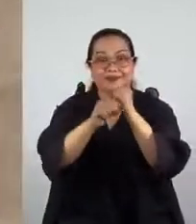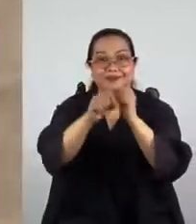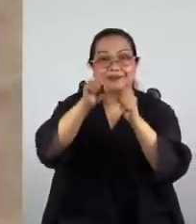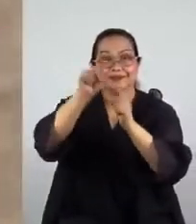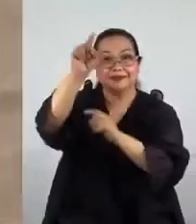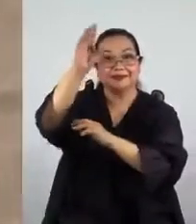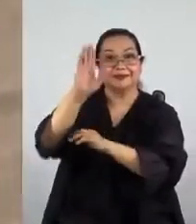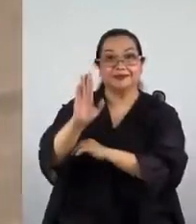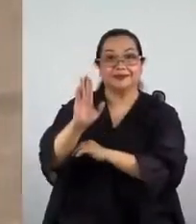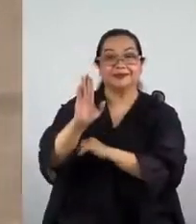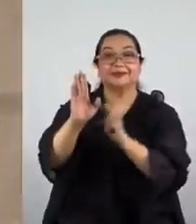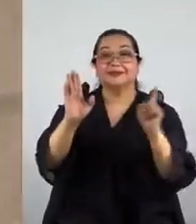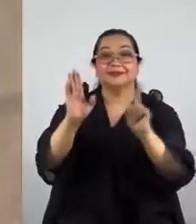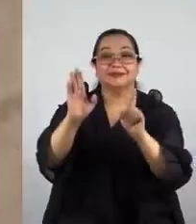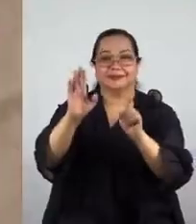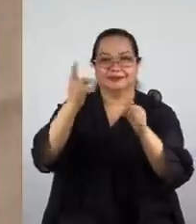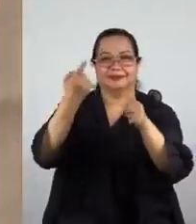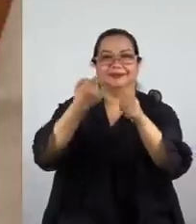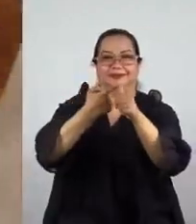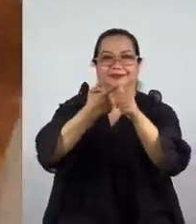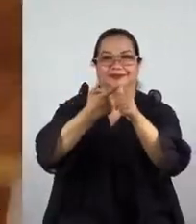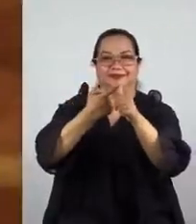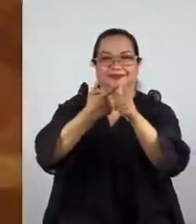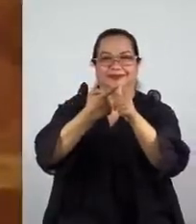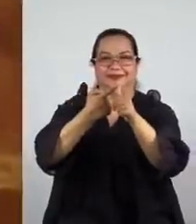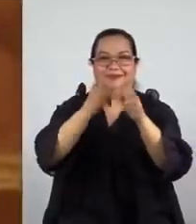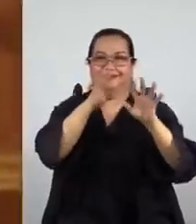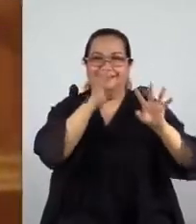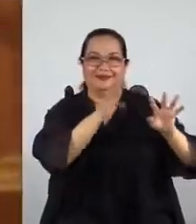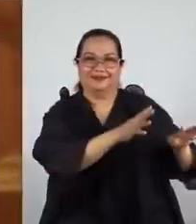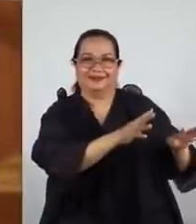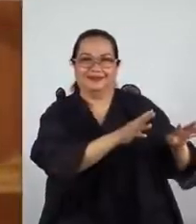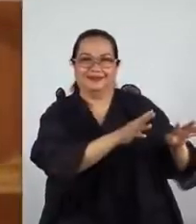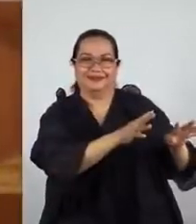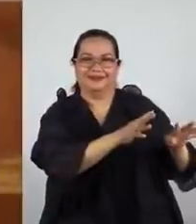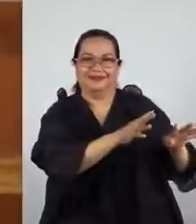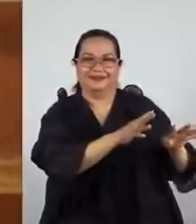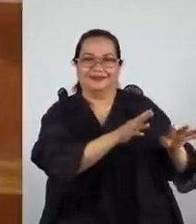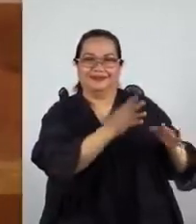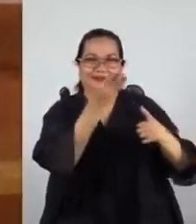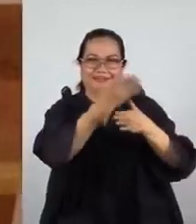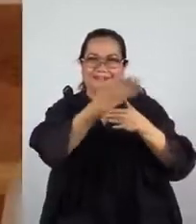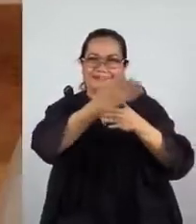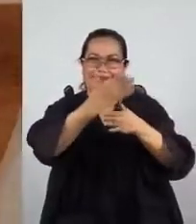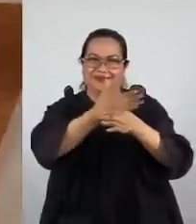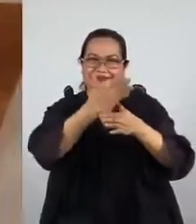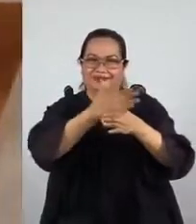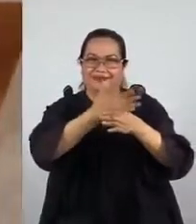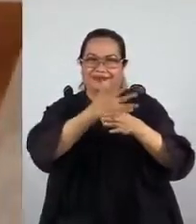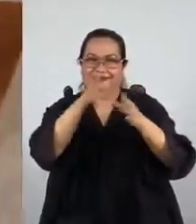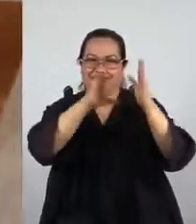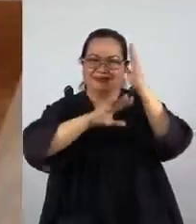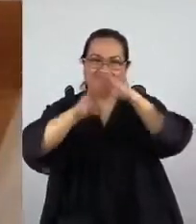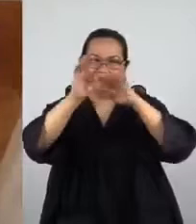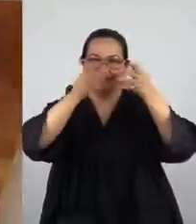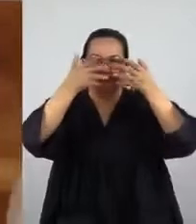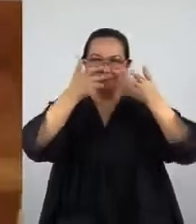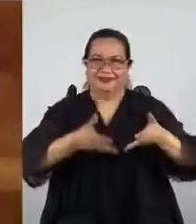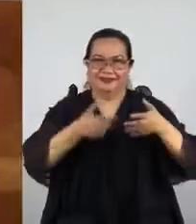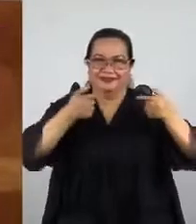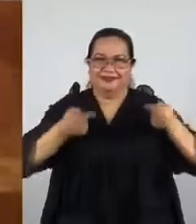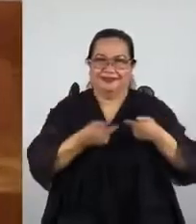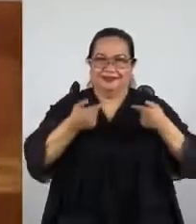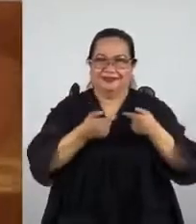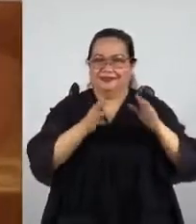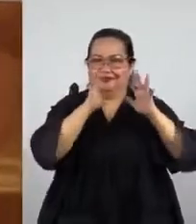to God? First, they lay aside their encumbrances. They eliminated the encumbrances that weighed them